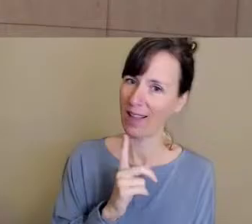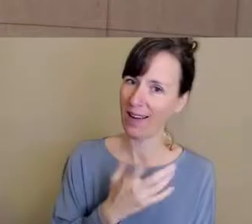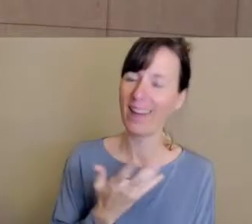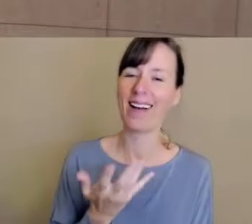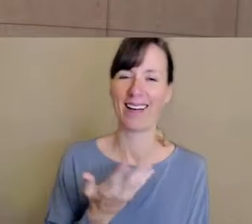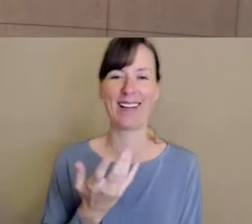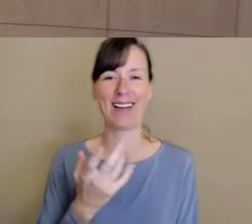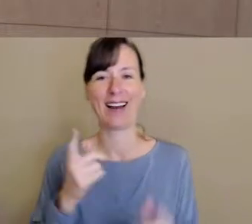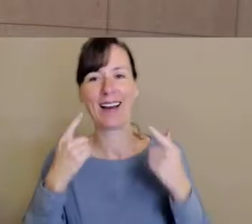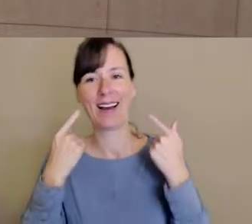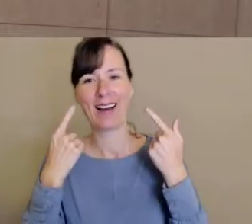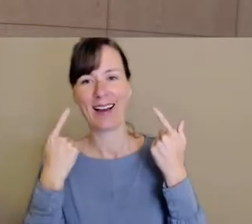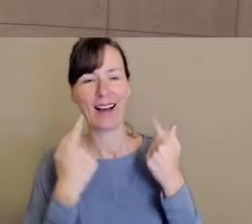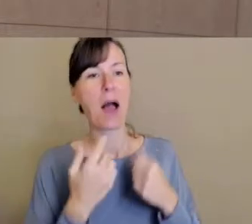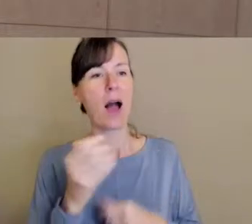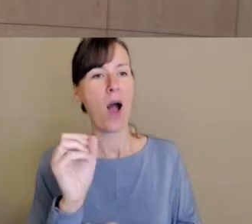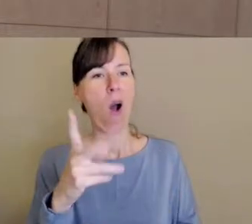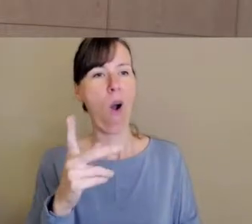meantime,